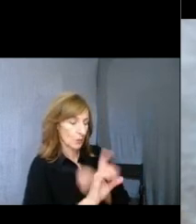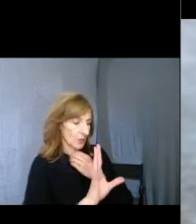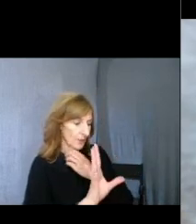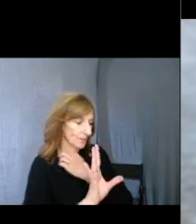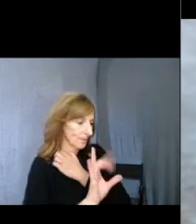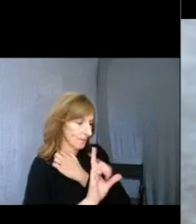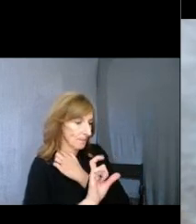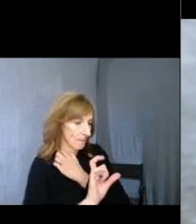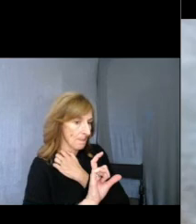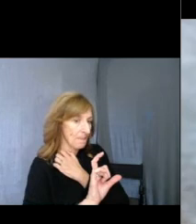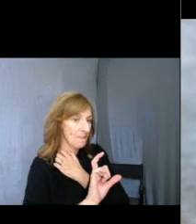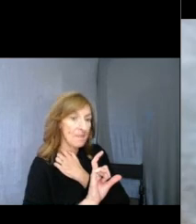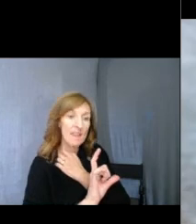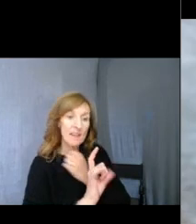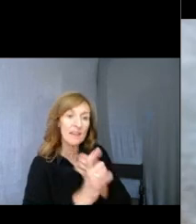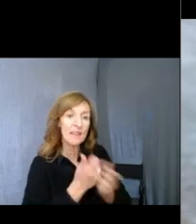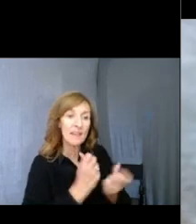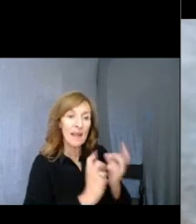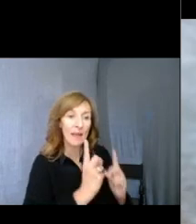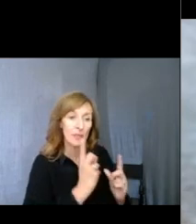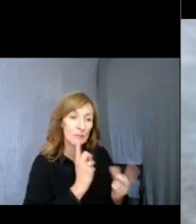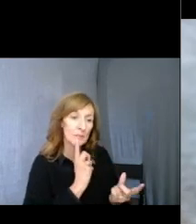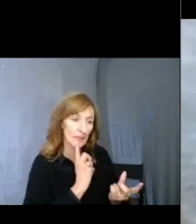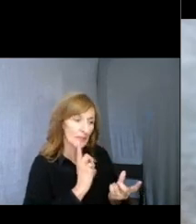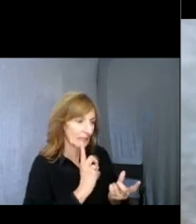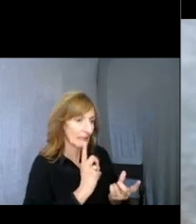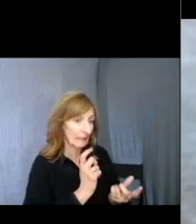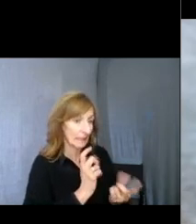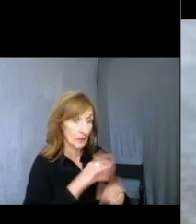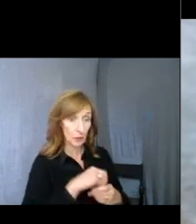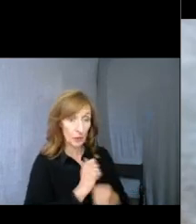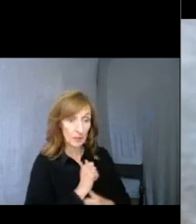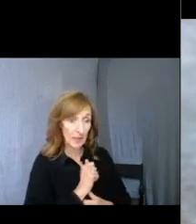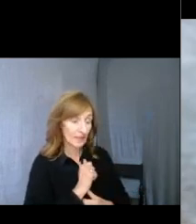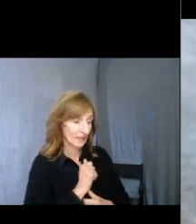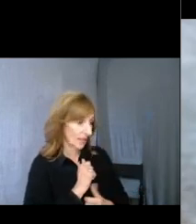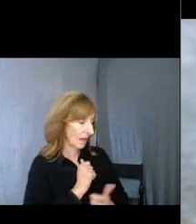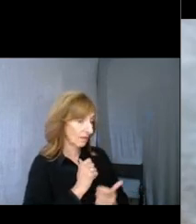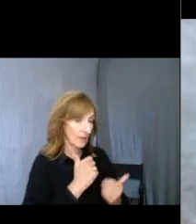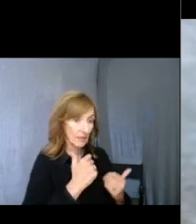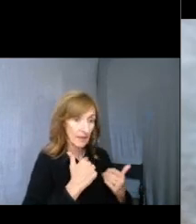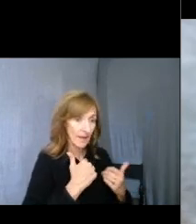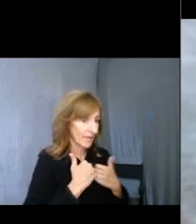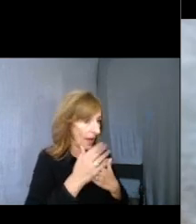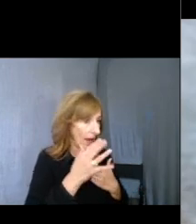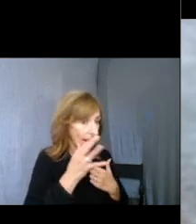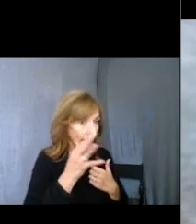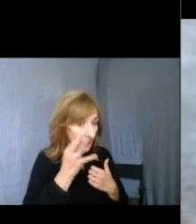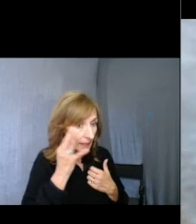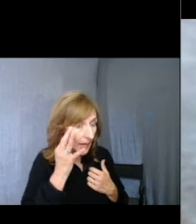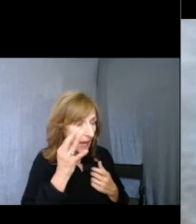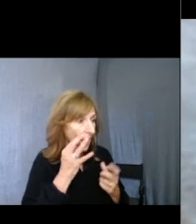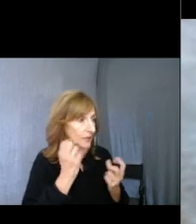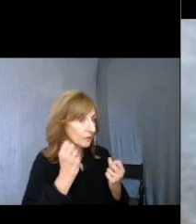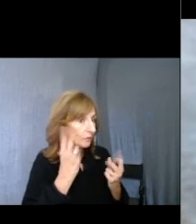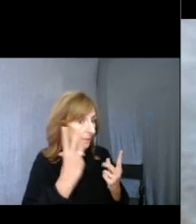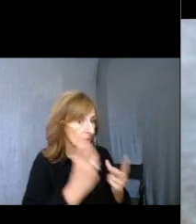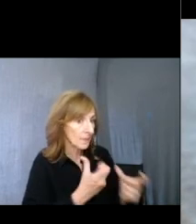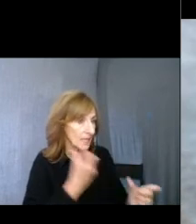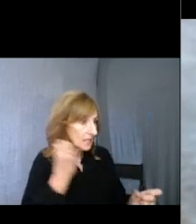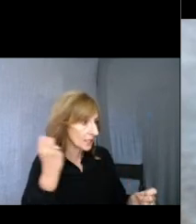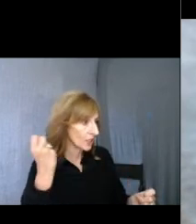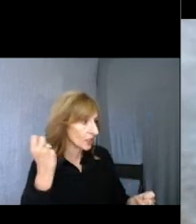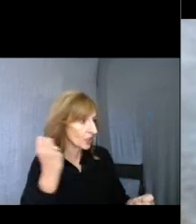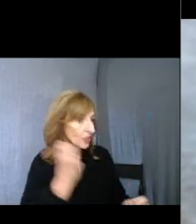include myself, have owned cats over long years. And there have been some big changes, I think,